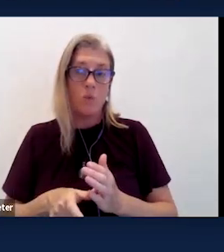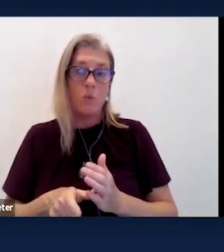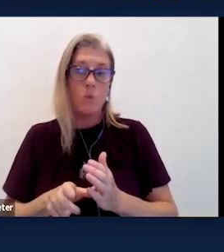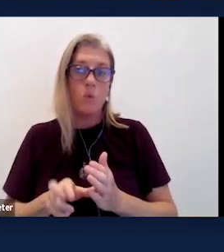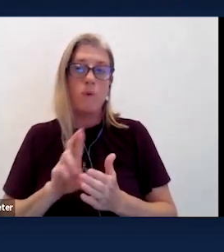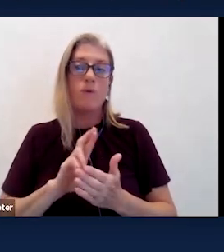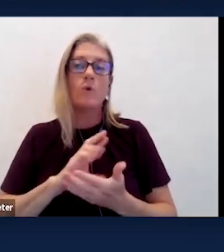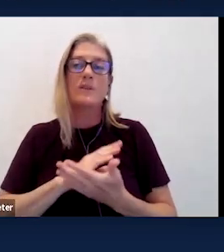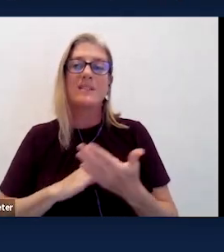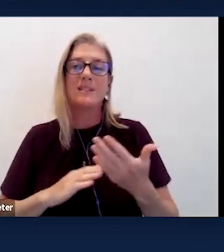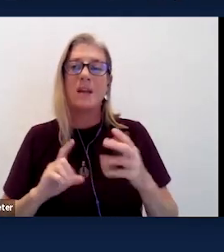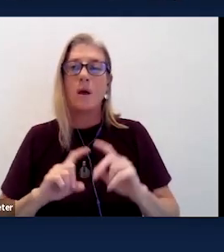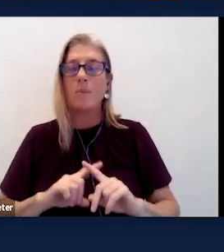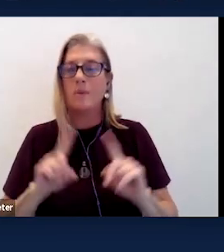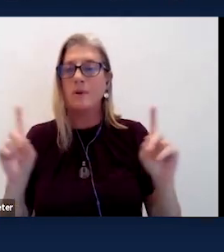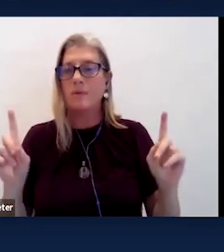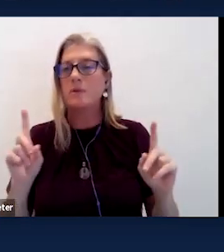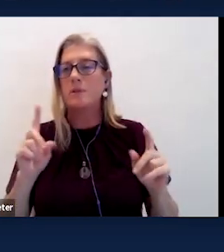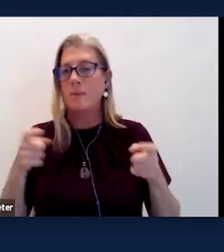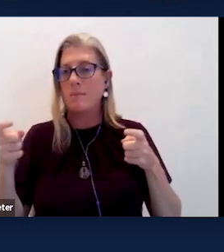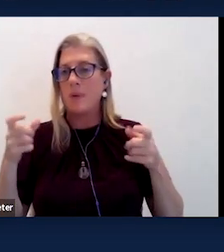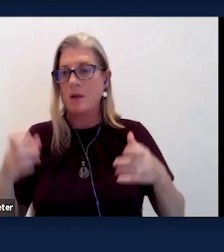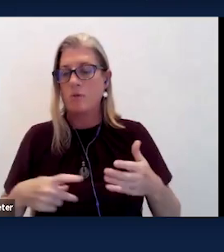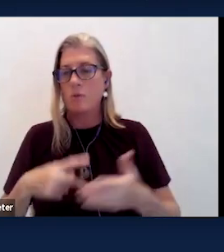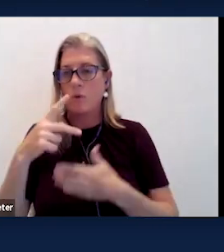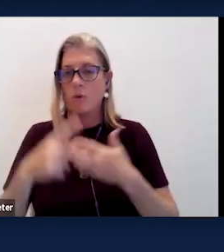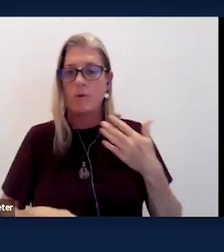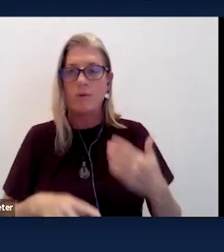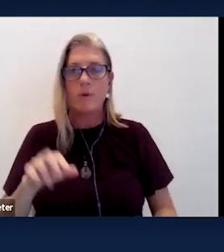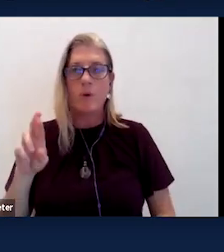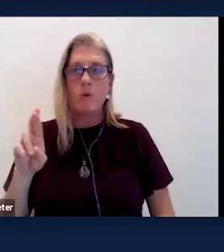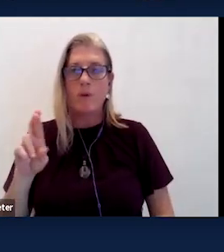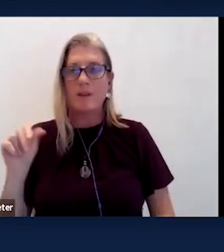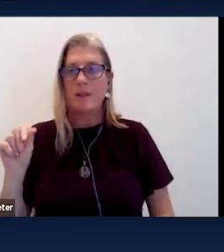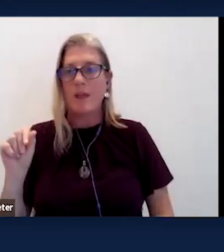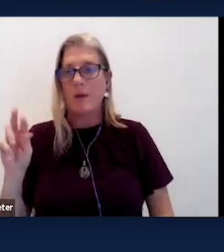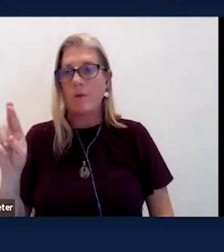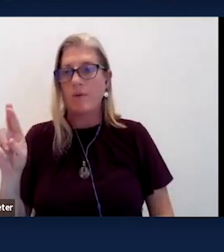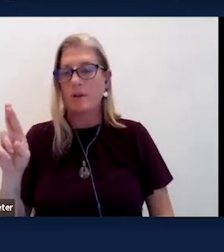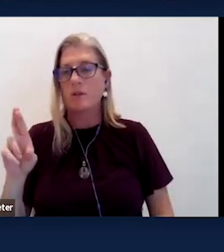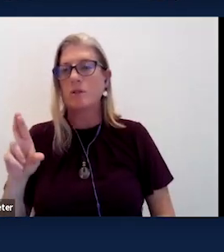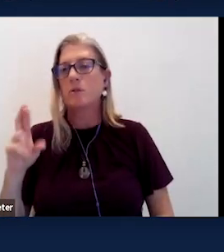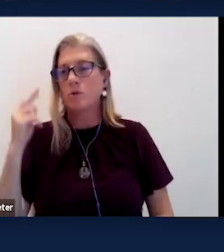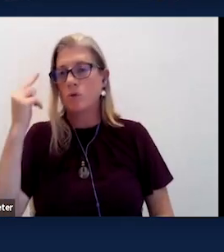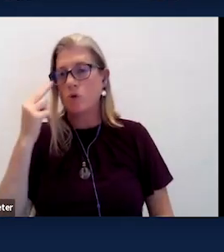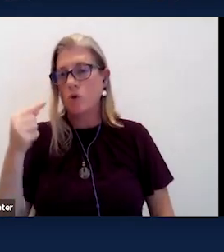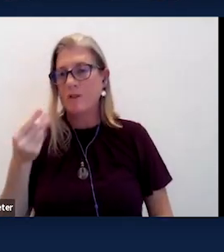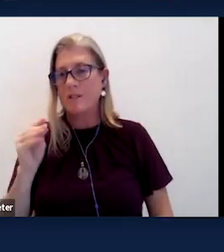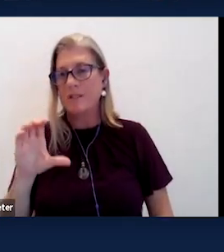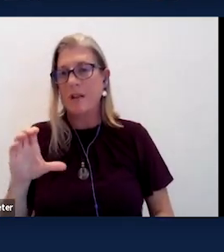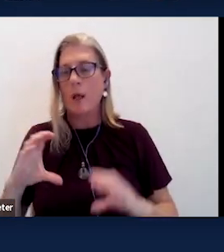some of the differences in management programs for reflexic and areflexic neurogenic bowel dysfunction.